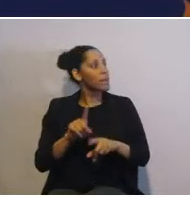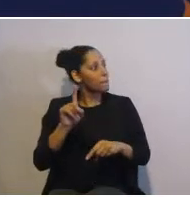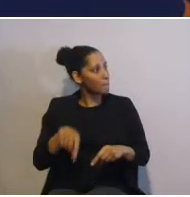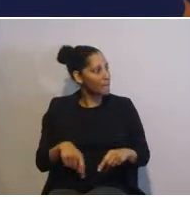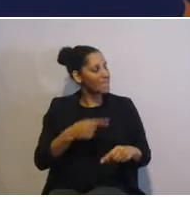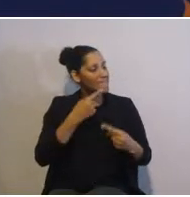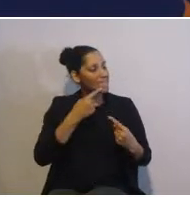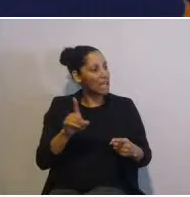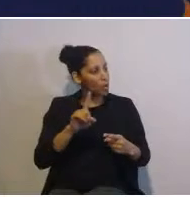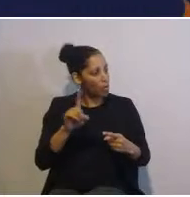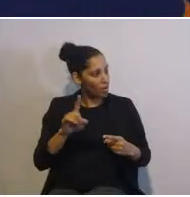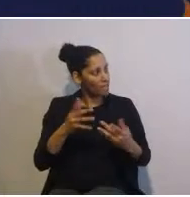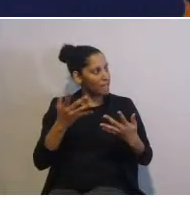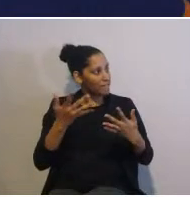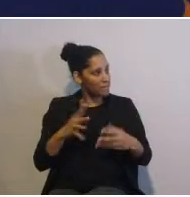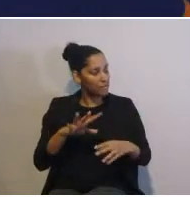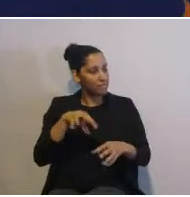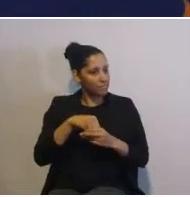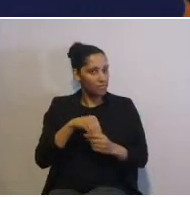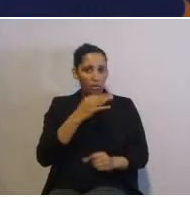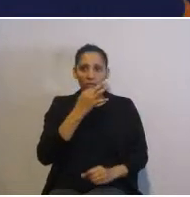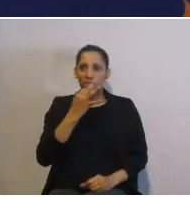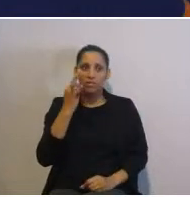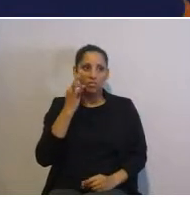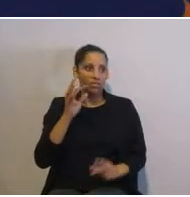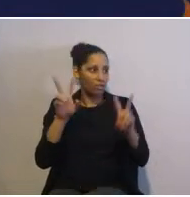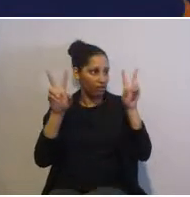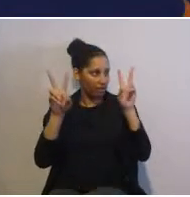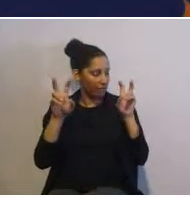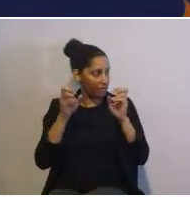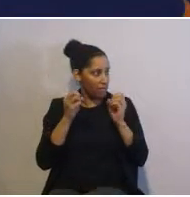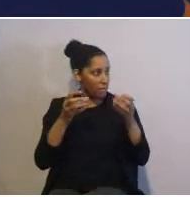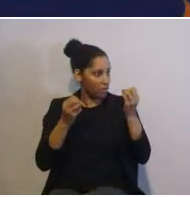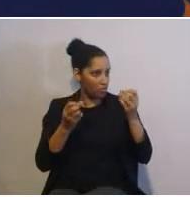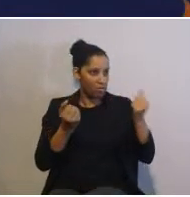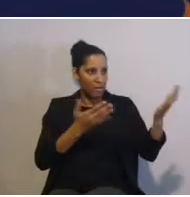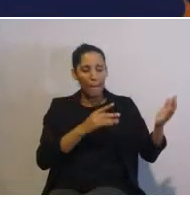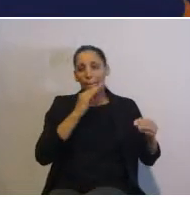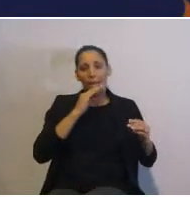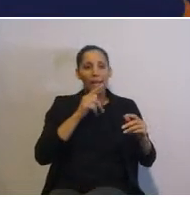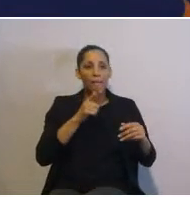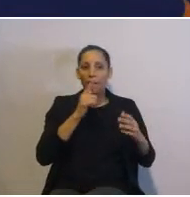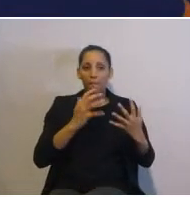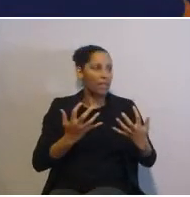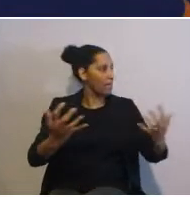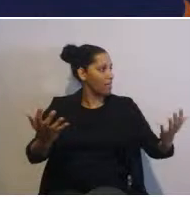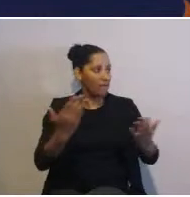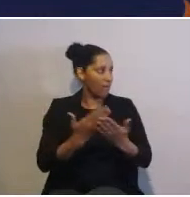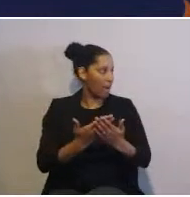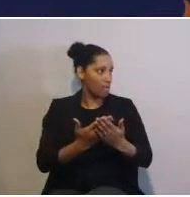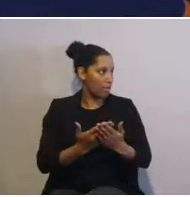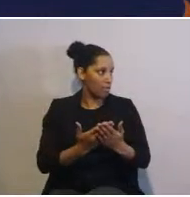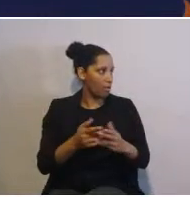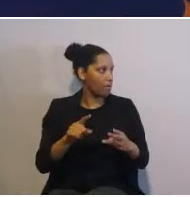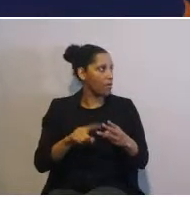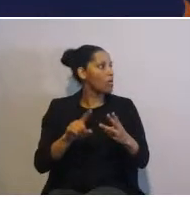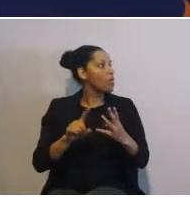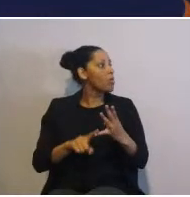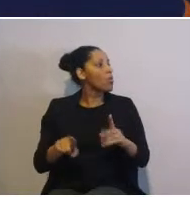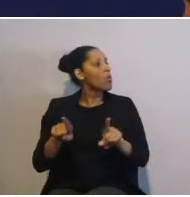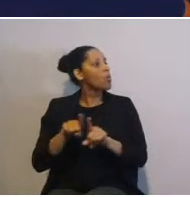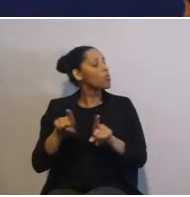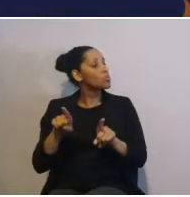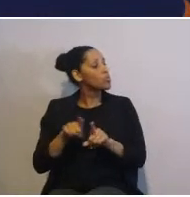this is part of the confidential information that has been submitted, so it's not publicly available. And then as well as the